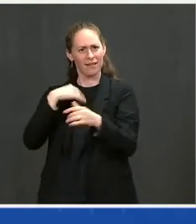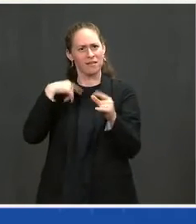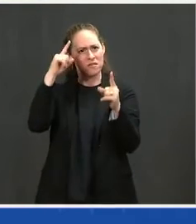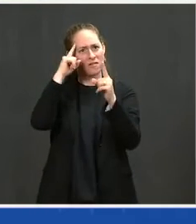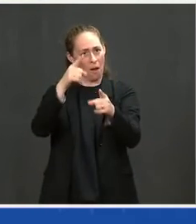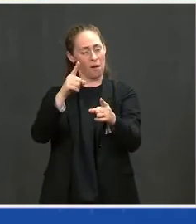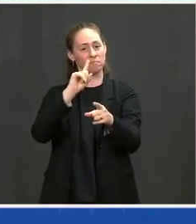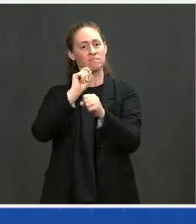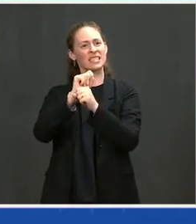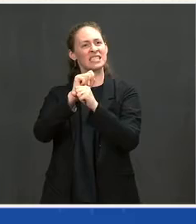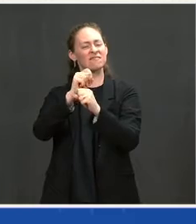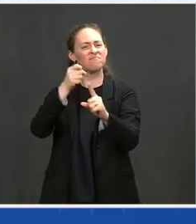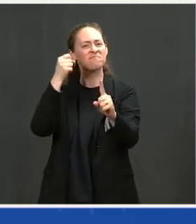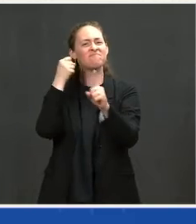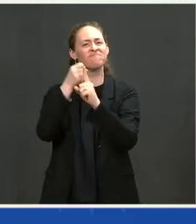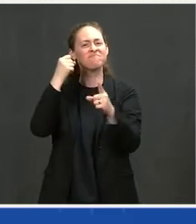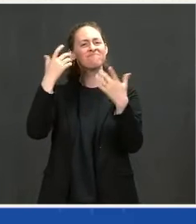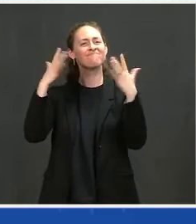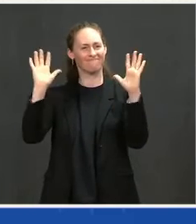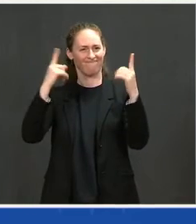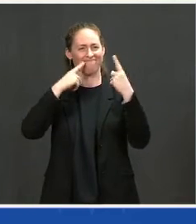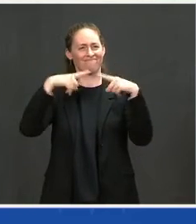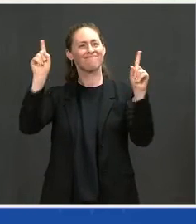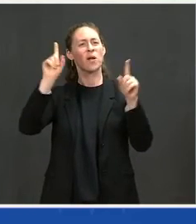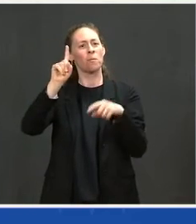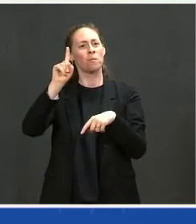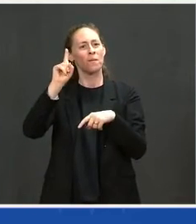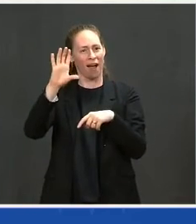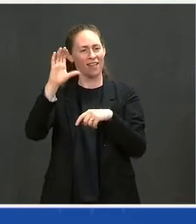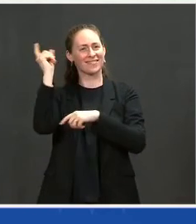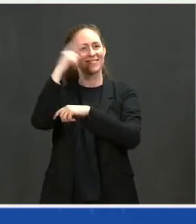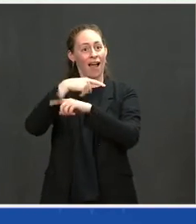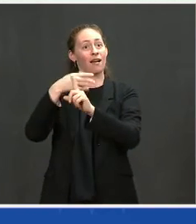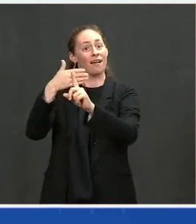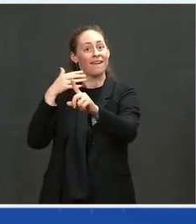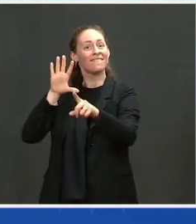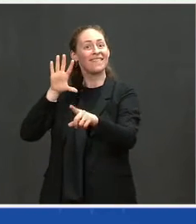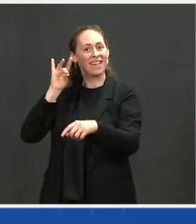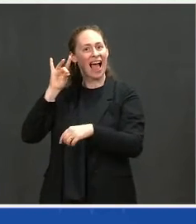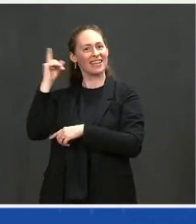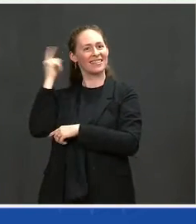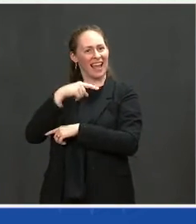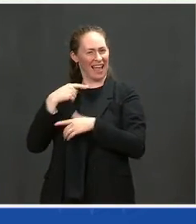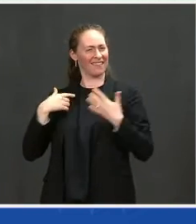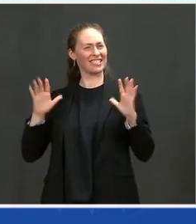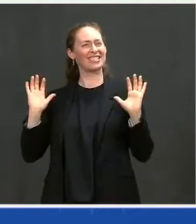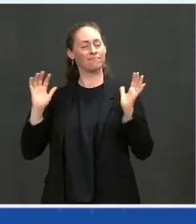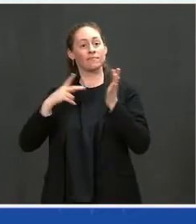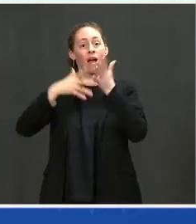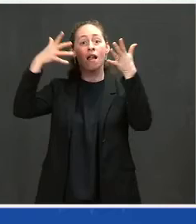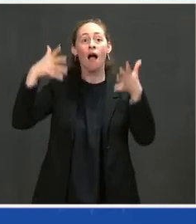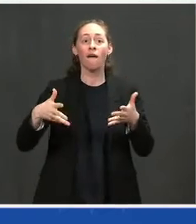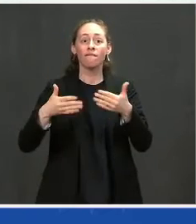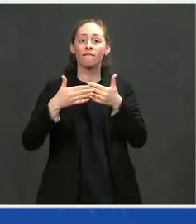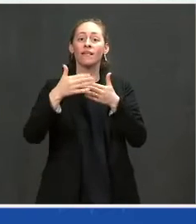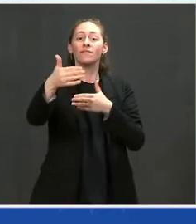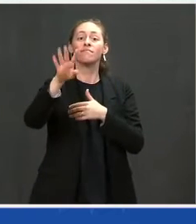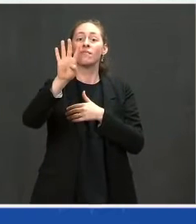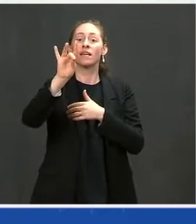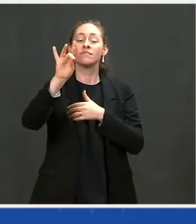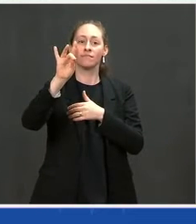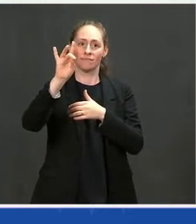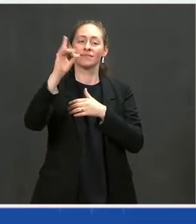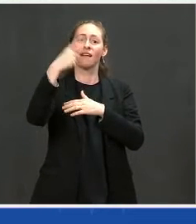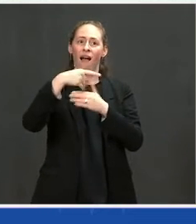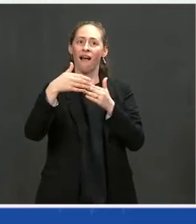met that goal last week by day 58, 42 days ahead of schedule. Now today I'm setting a second goal,